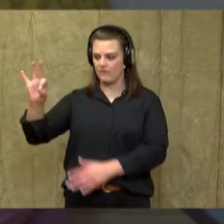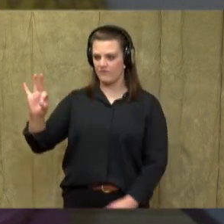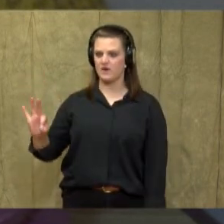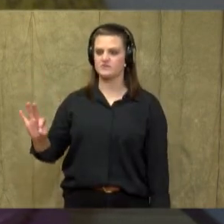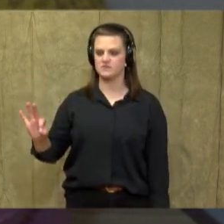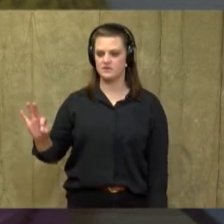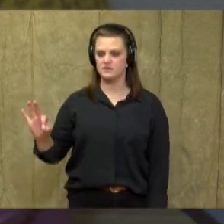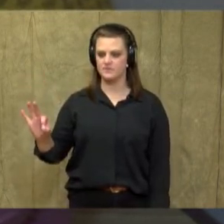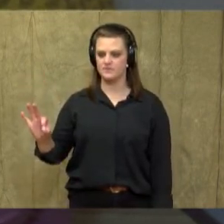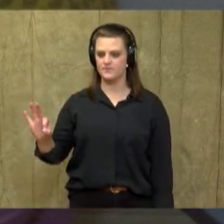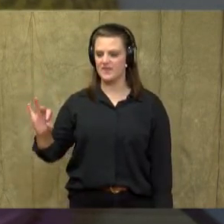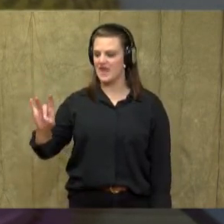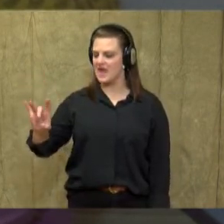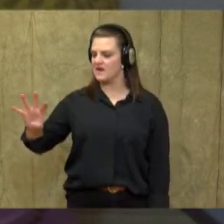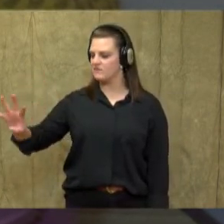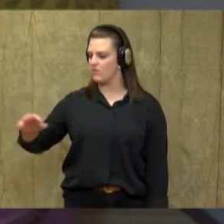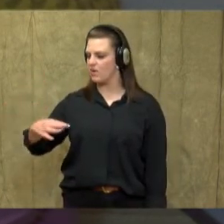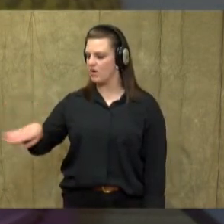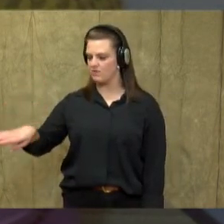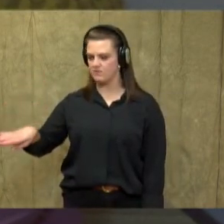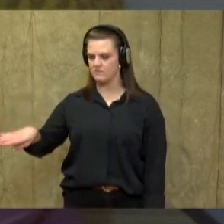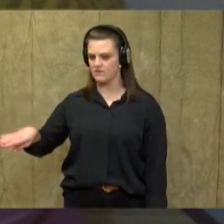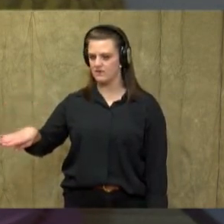that, 84